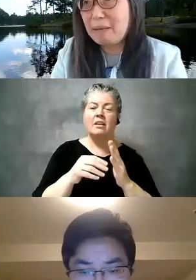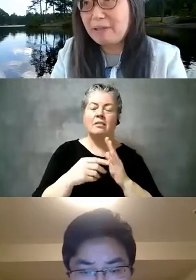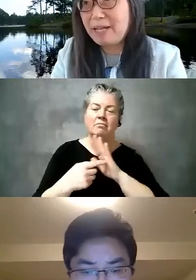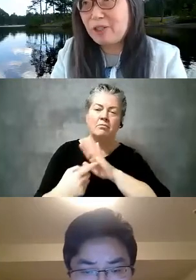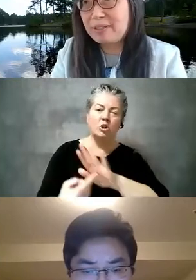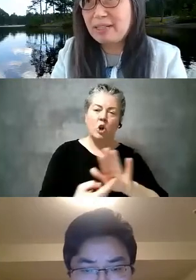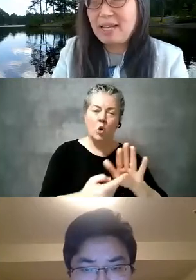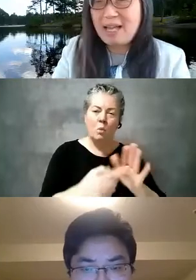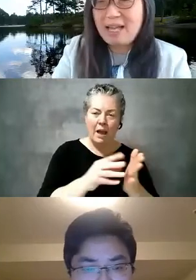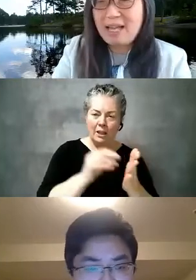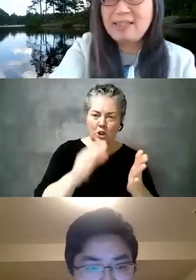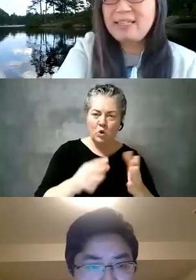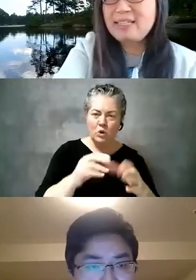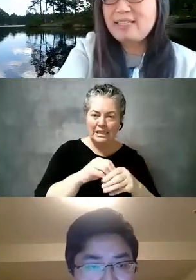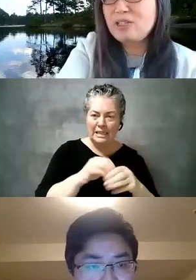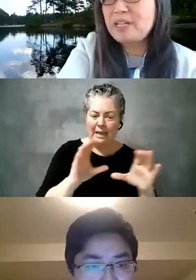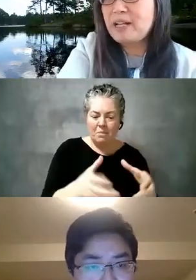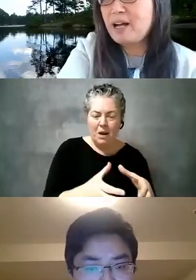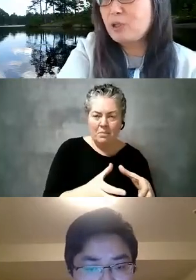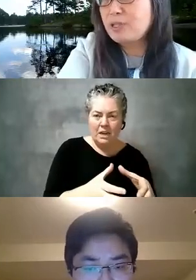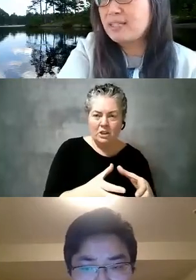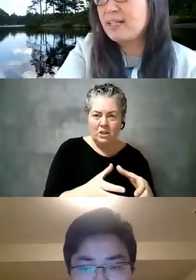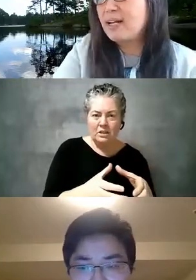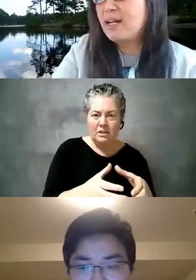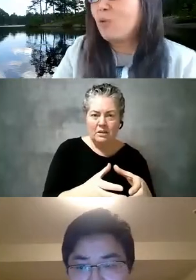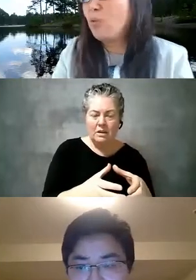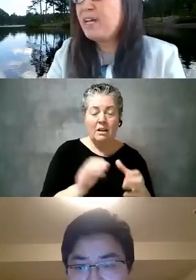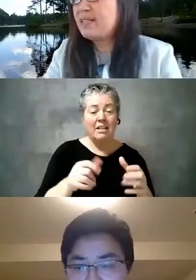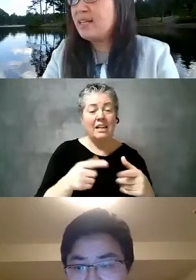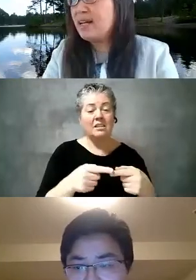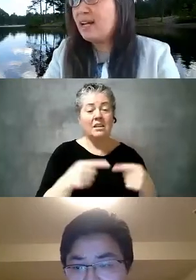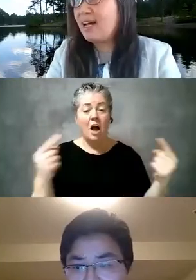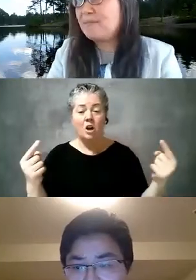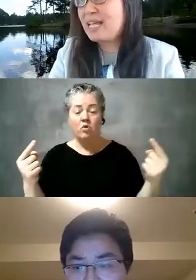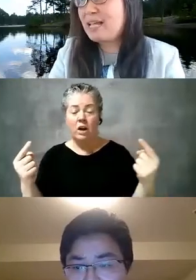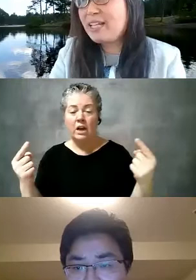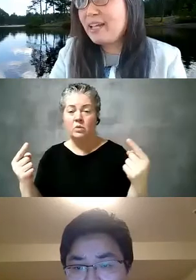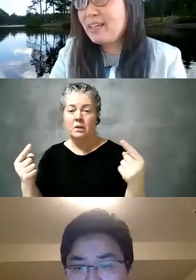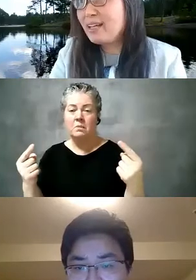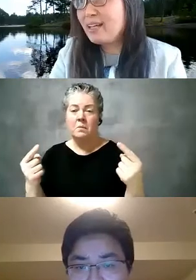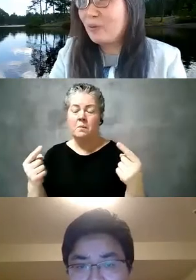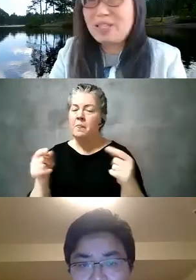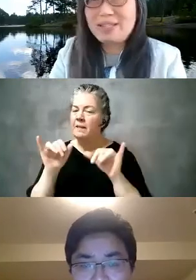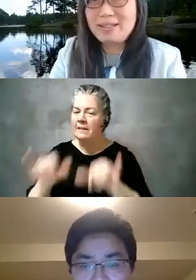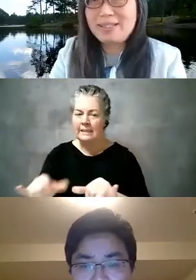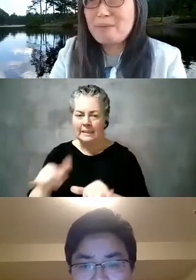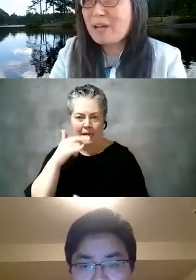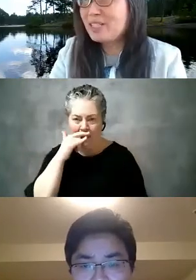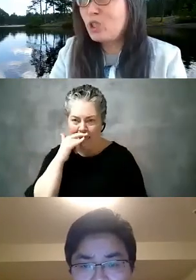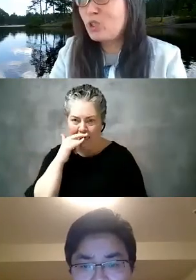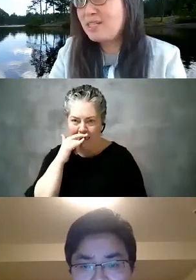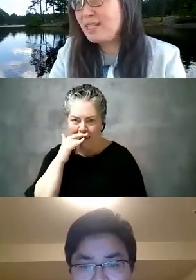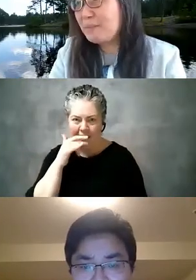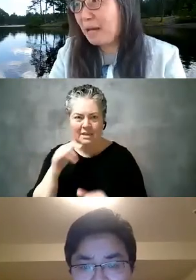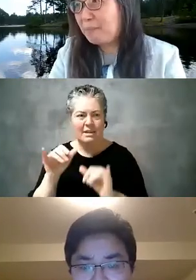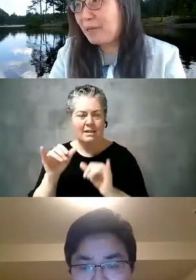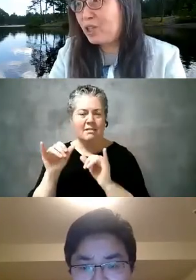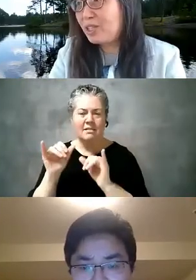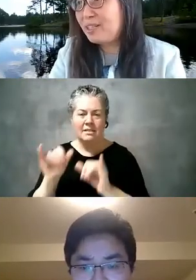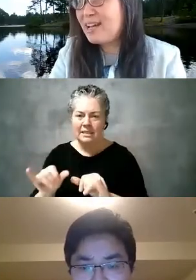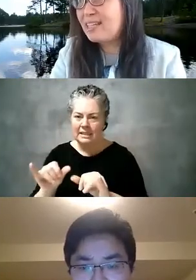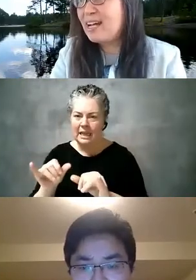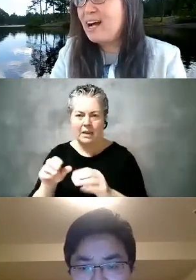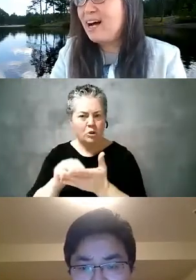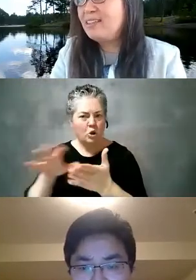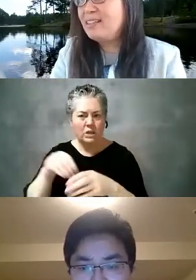in the population. And then this is to be contrast with same kid with same other students in the